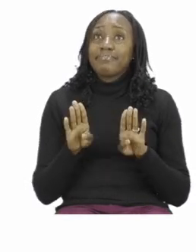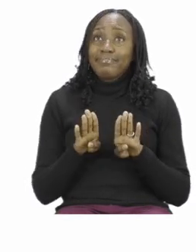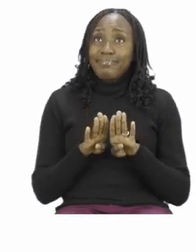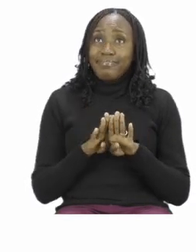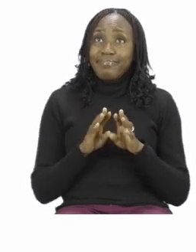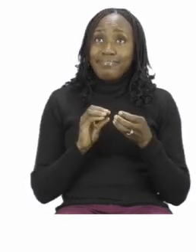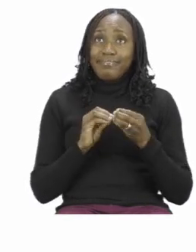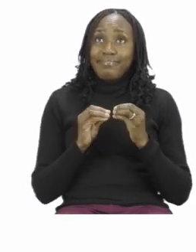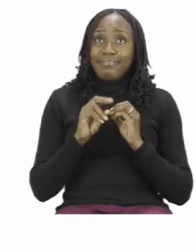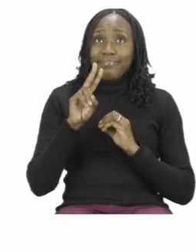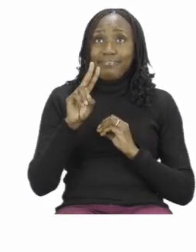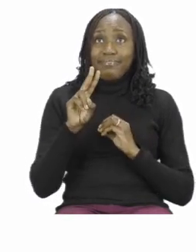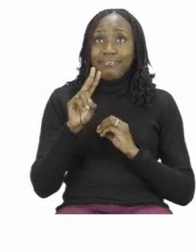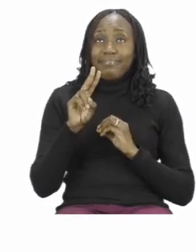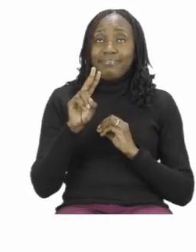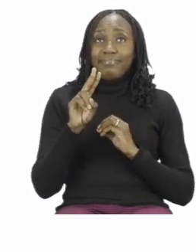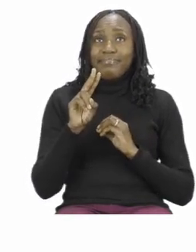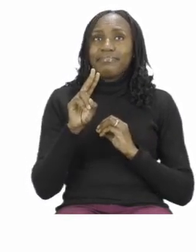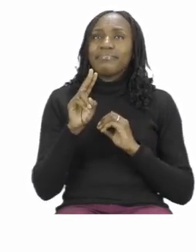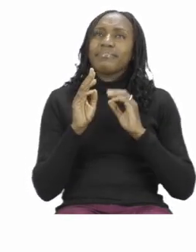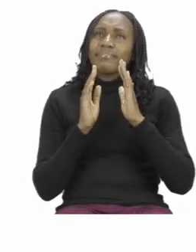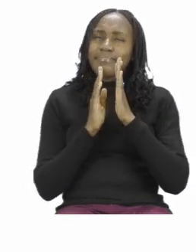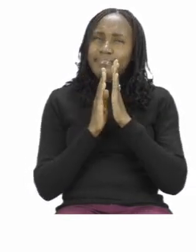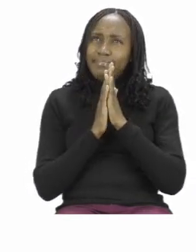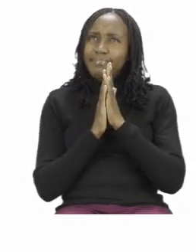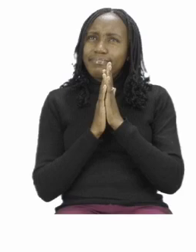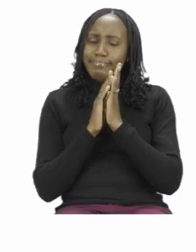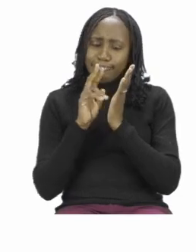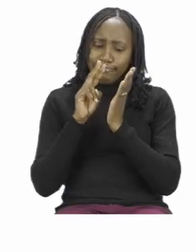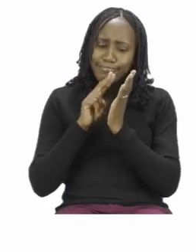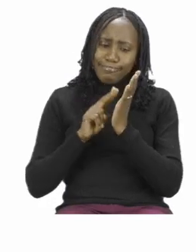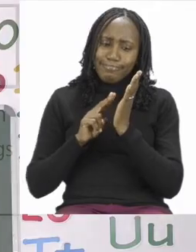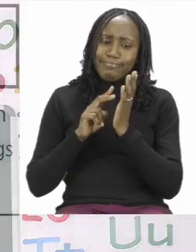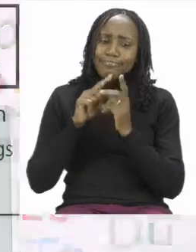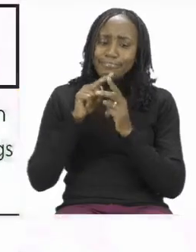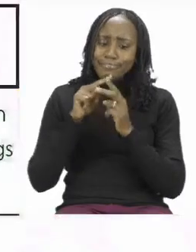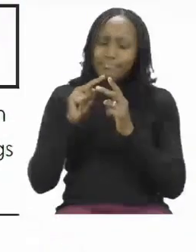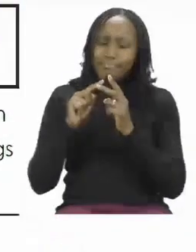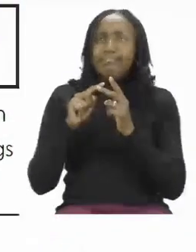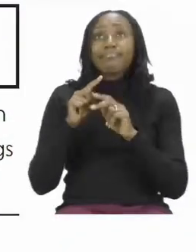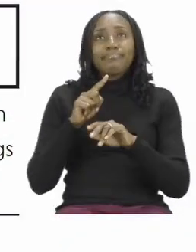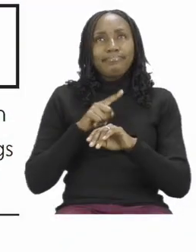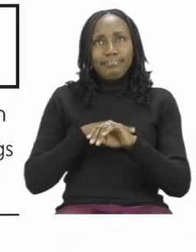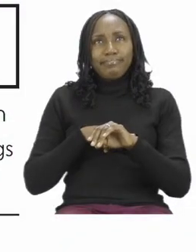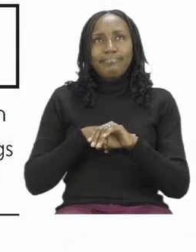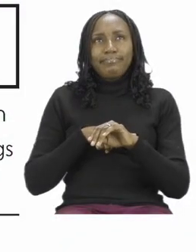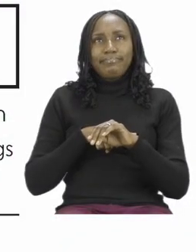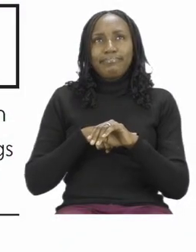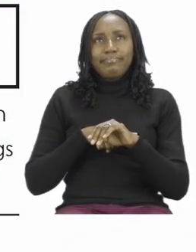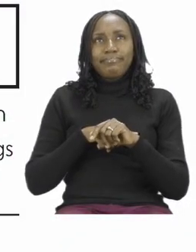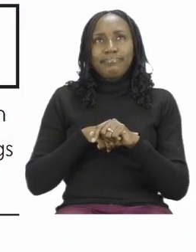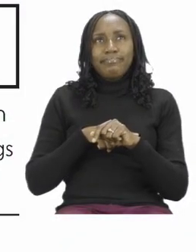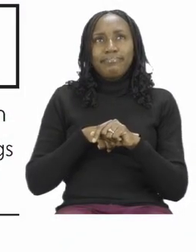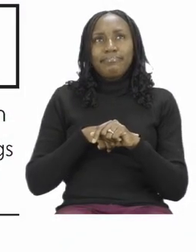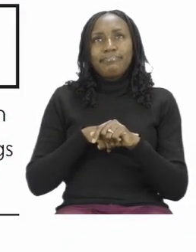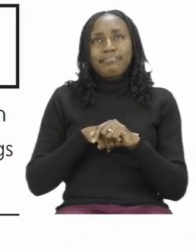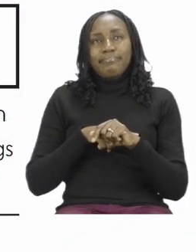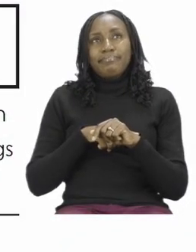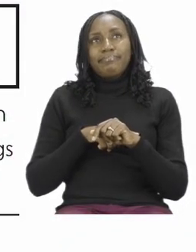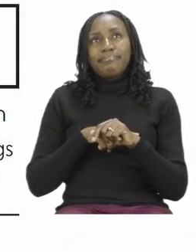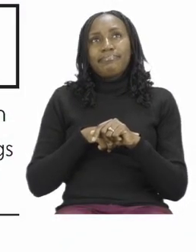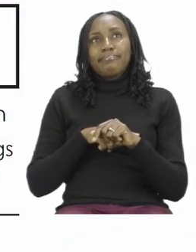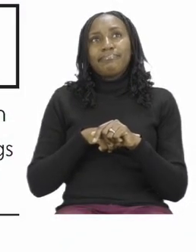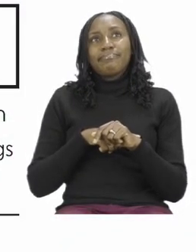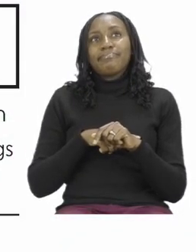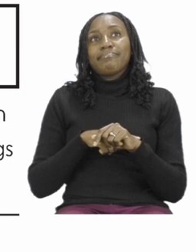together. Remember, it's important for us to read it 2 times. It says, Dad